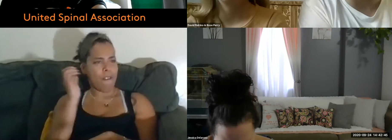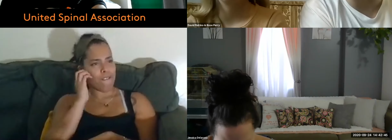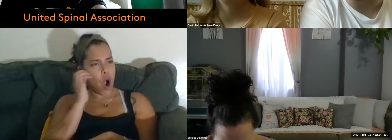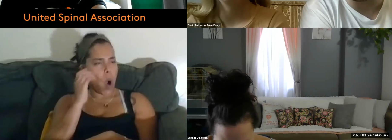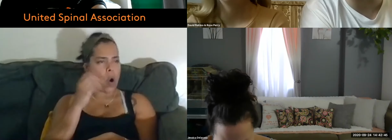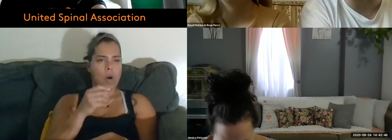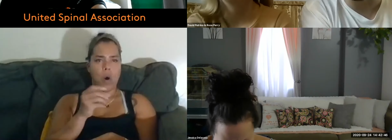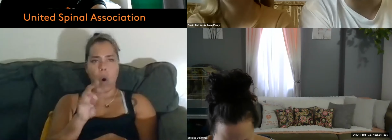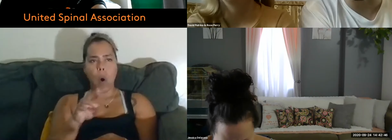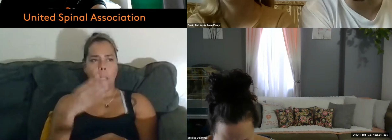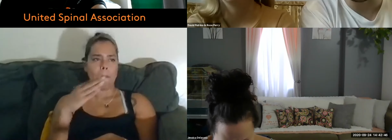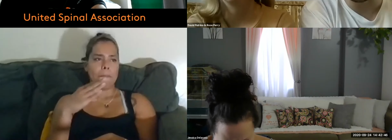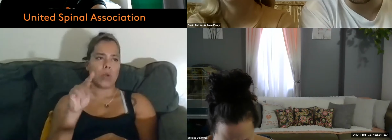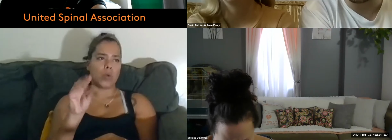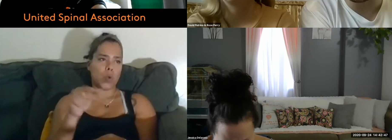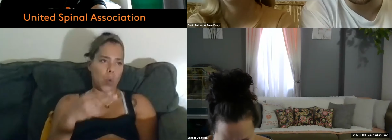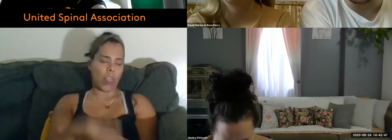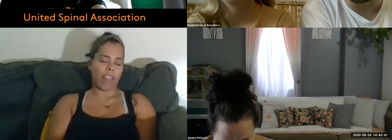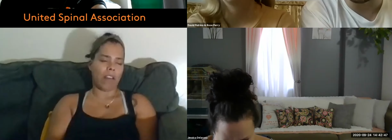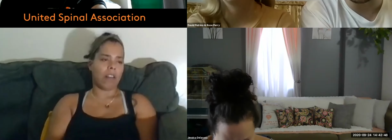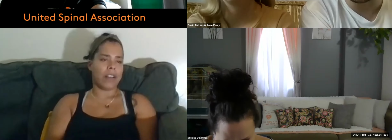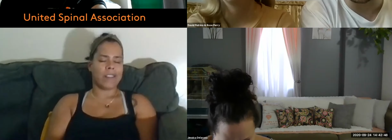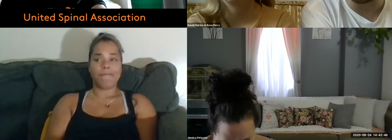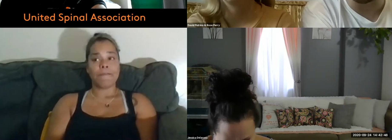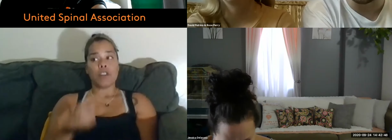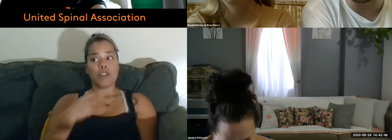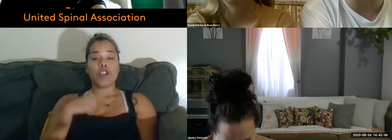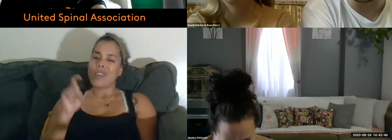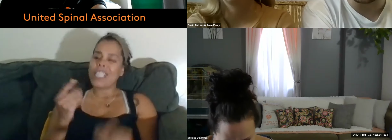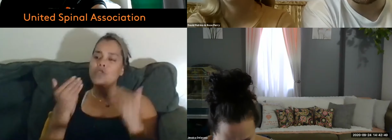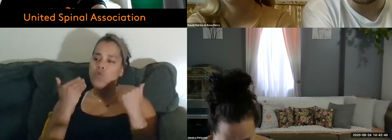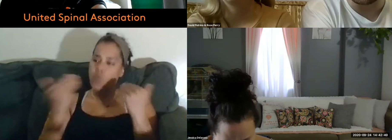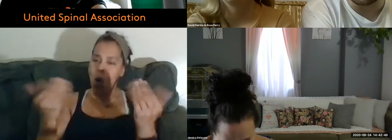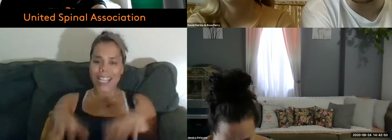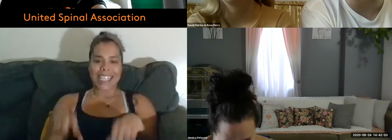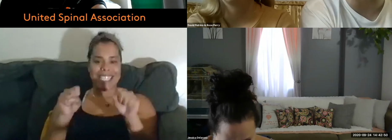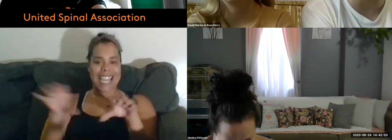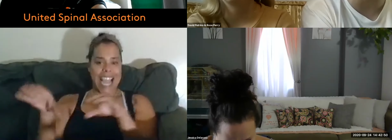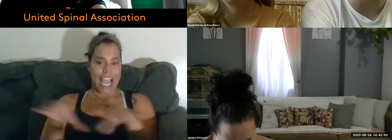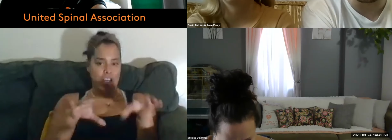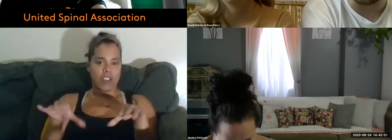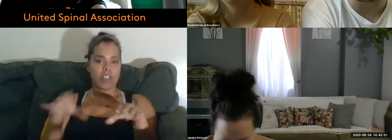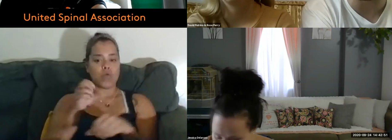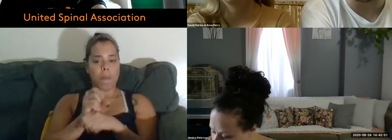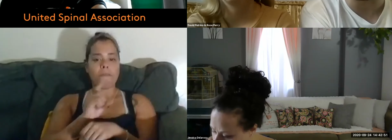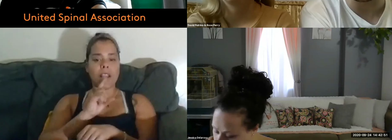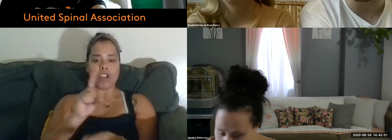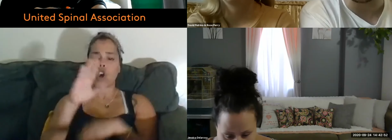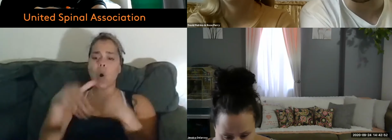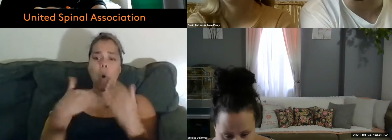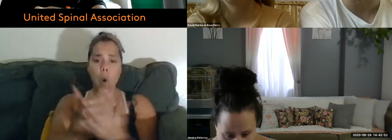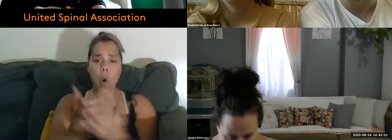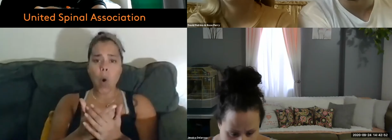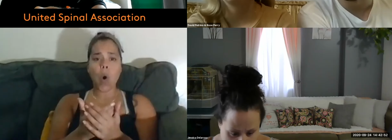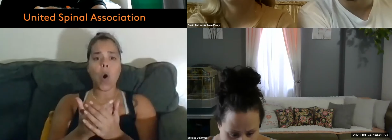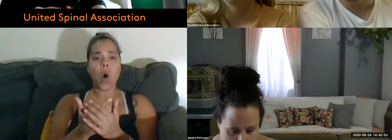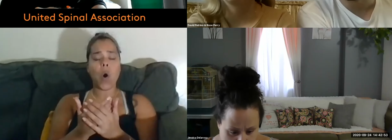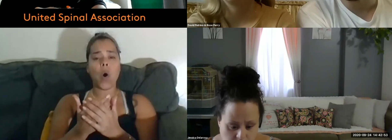know, we need to take action and make sure that all of these disadvantaged voices get